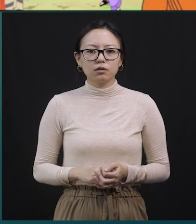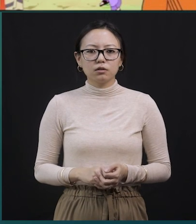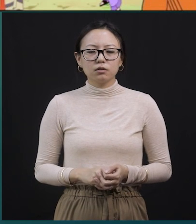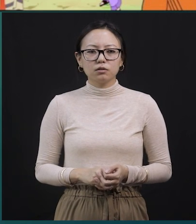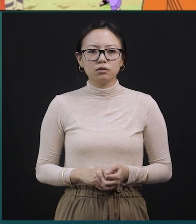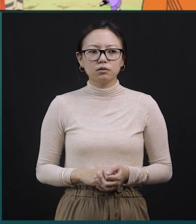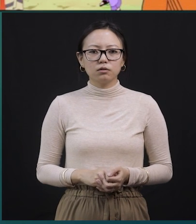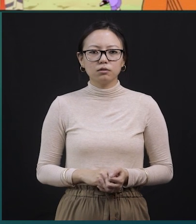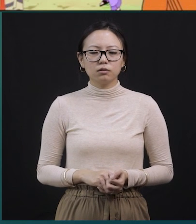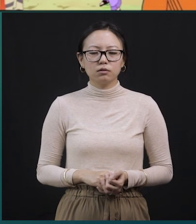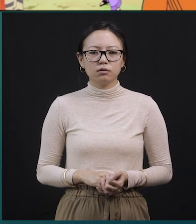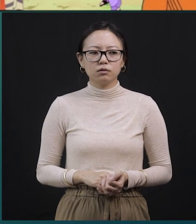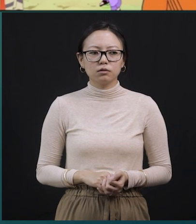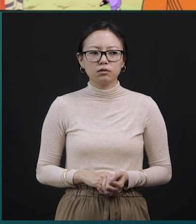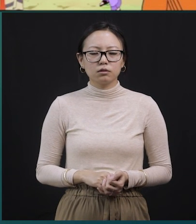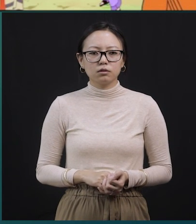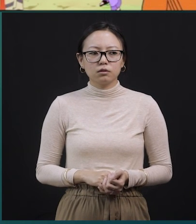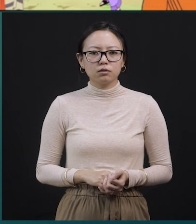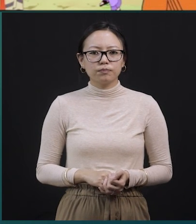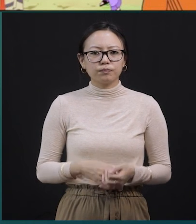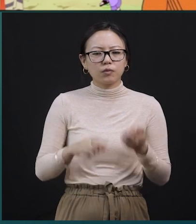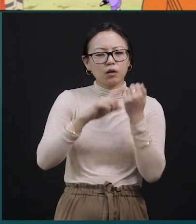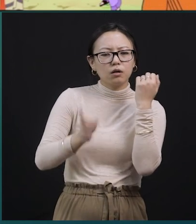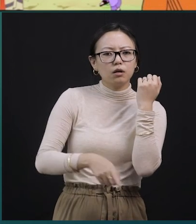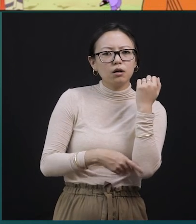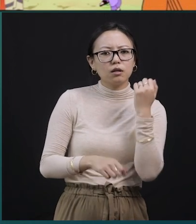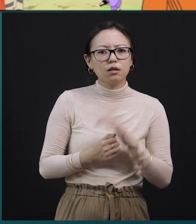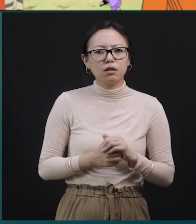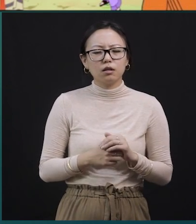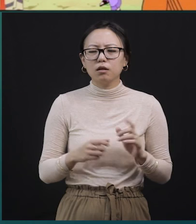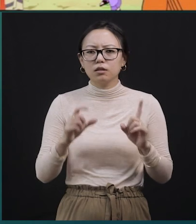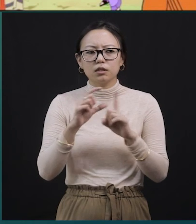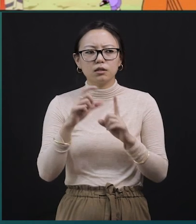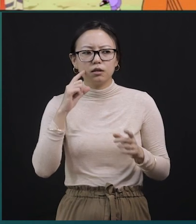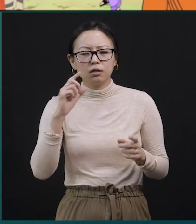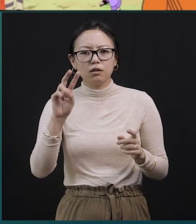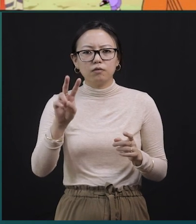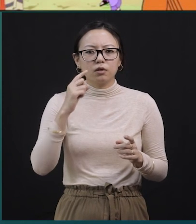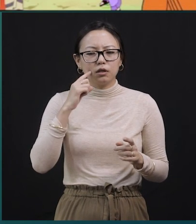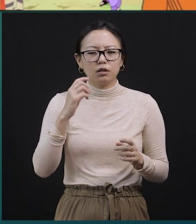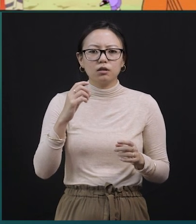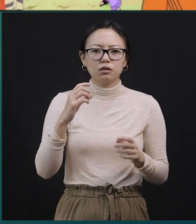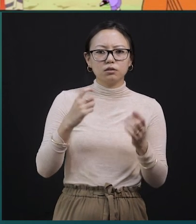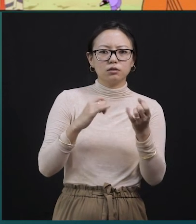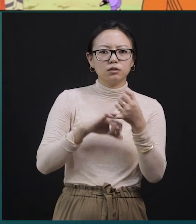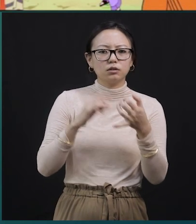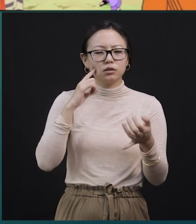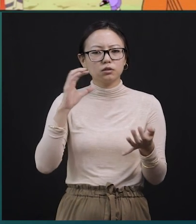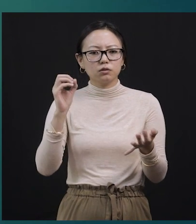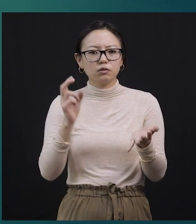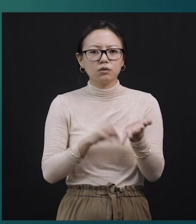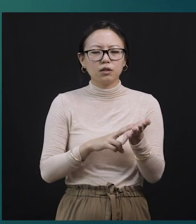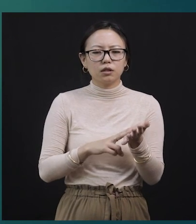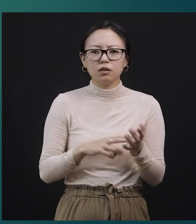Okay. See, again, the last division that we did was very simple. Just 6 into 8 are 48 and